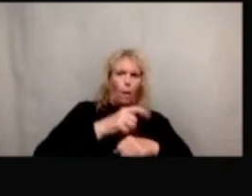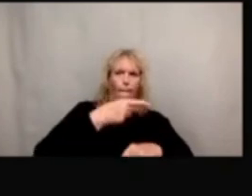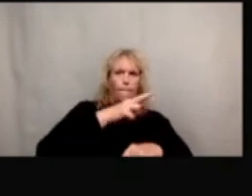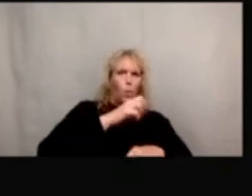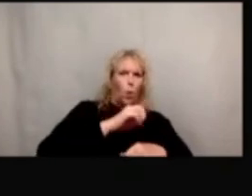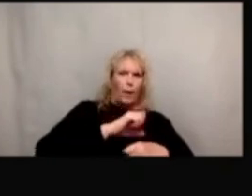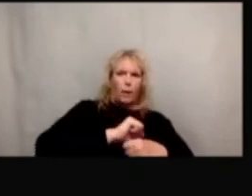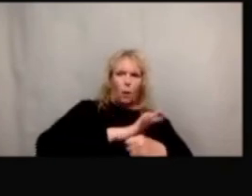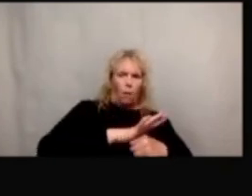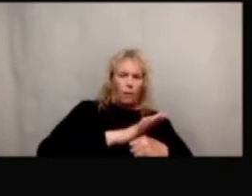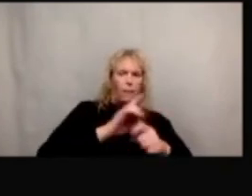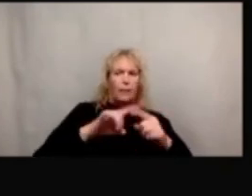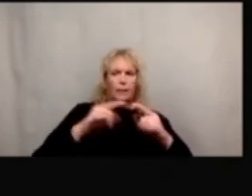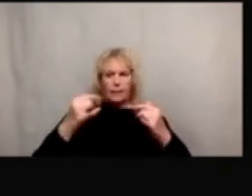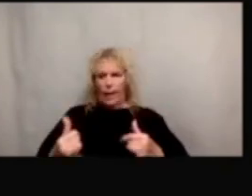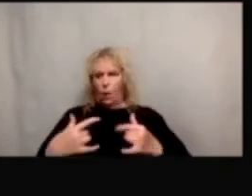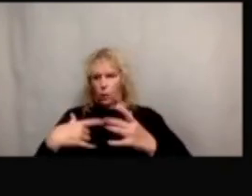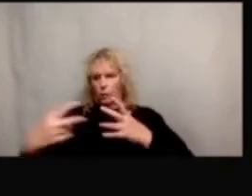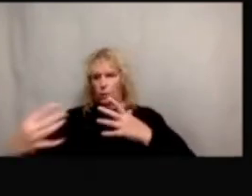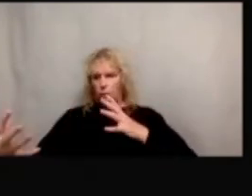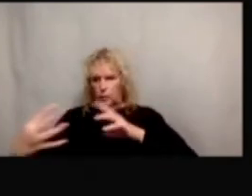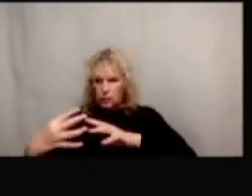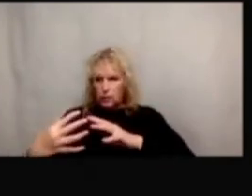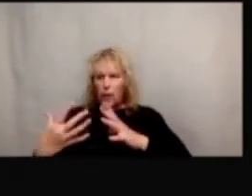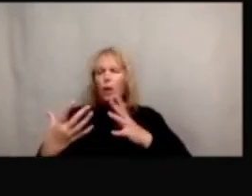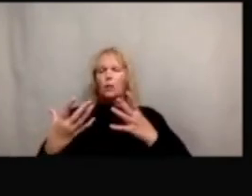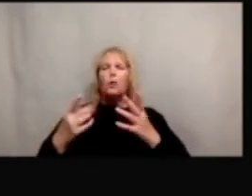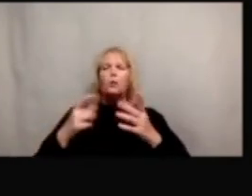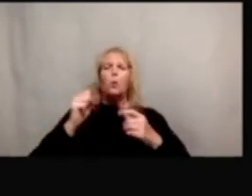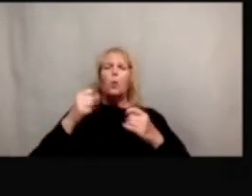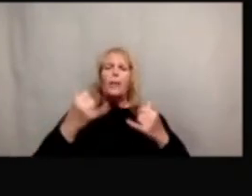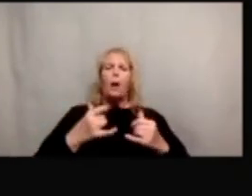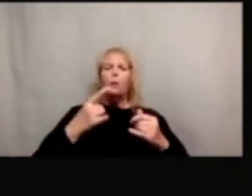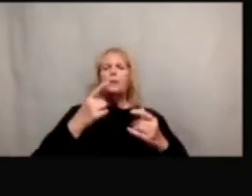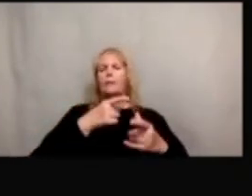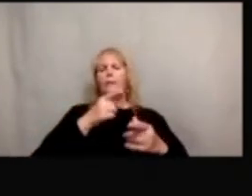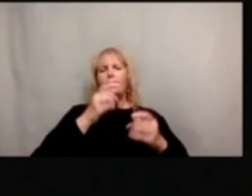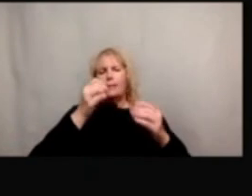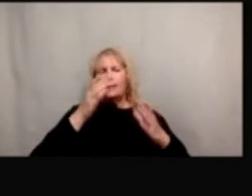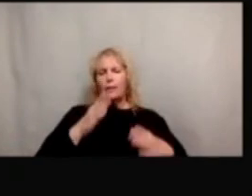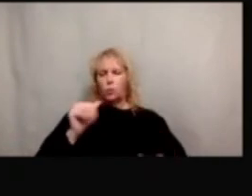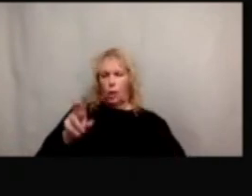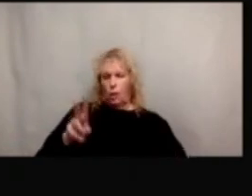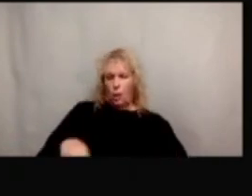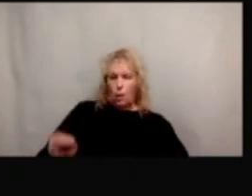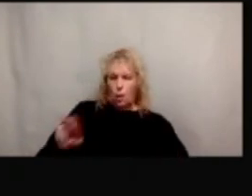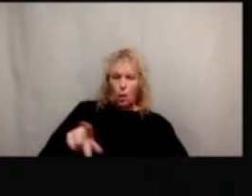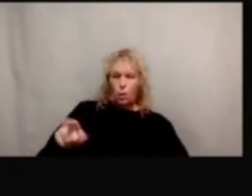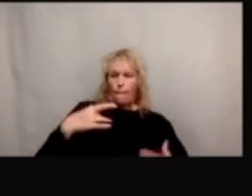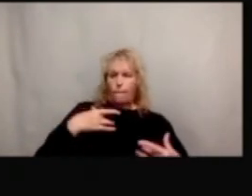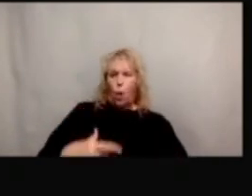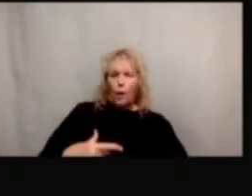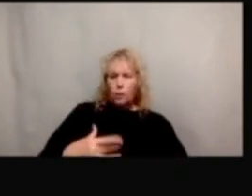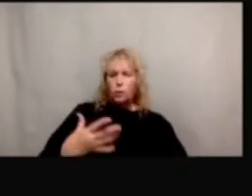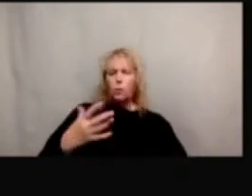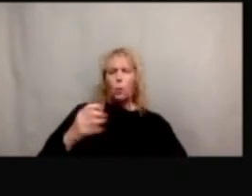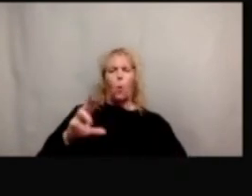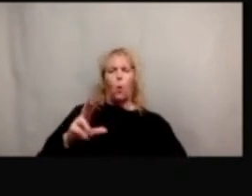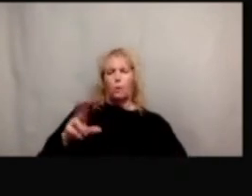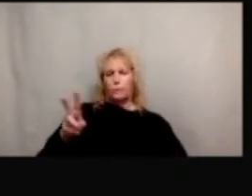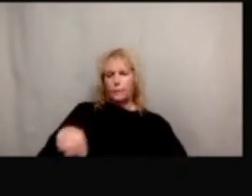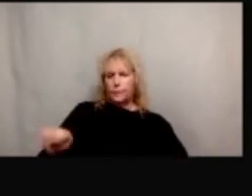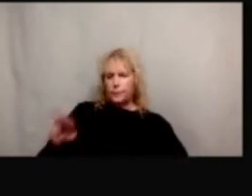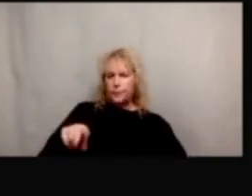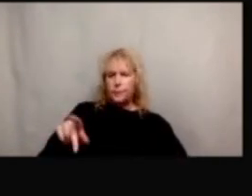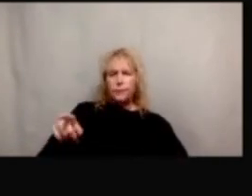okay, if a teacher is observing signs of depression or anxiety or challenges with a child being able